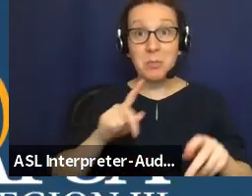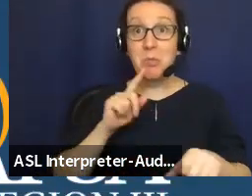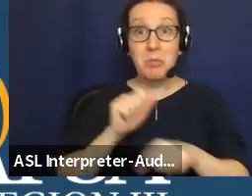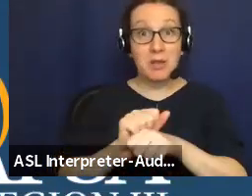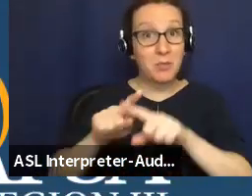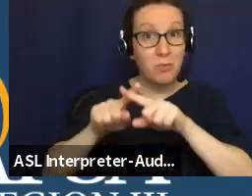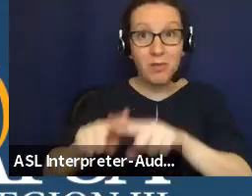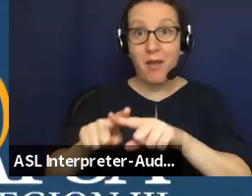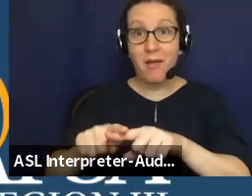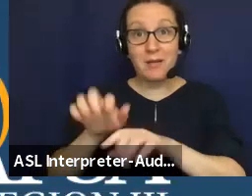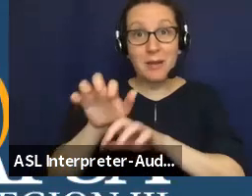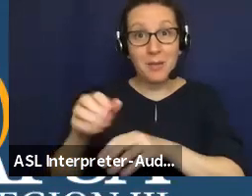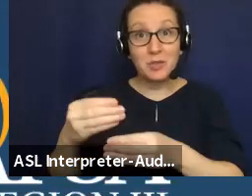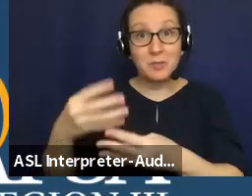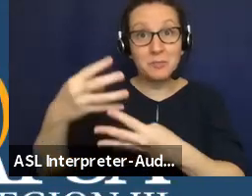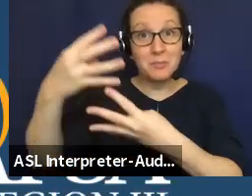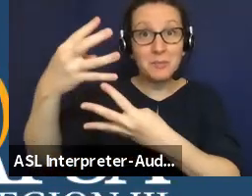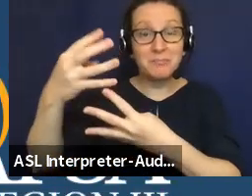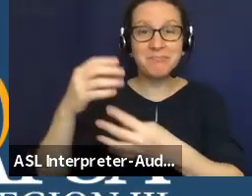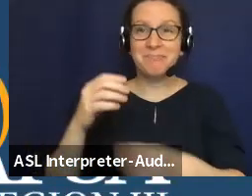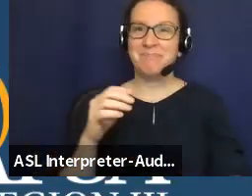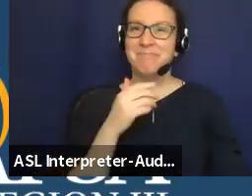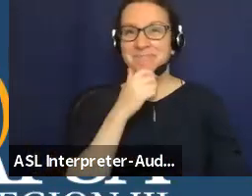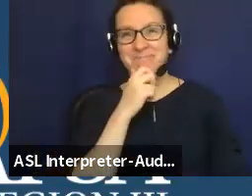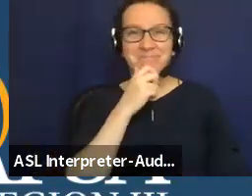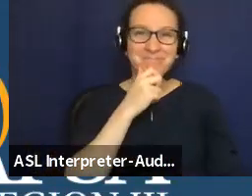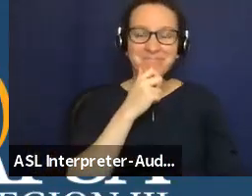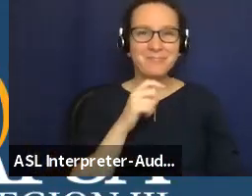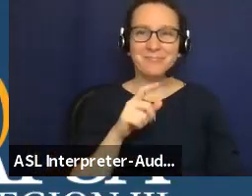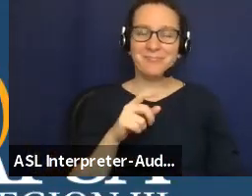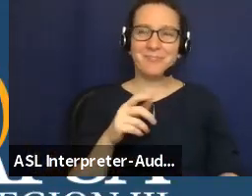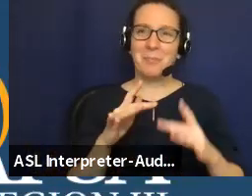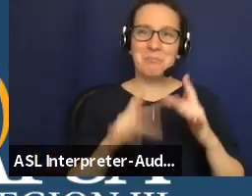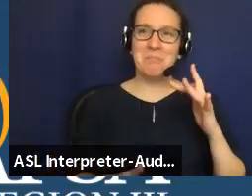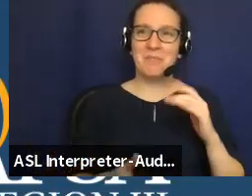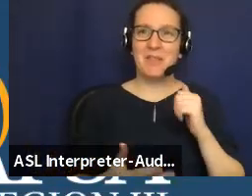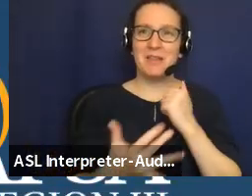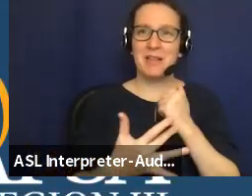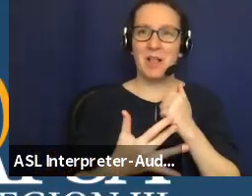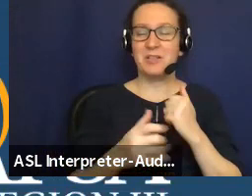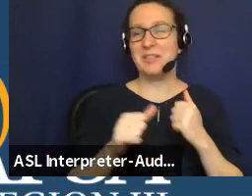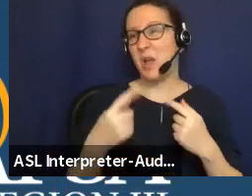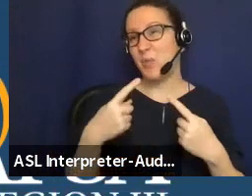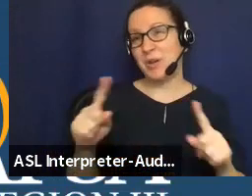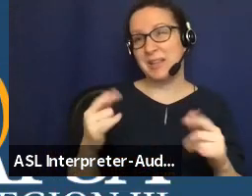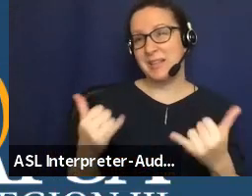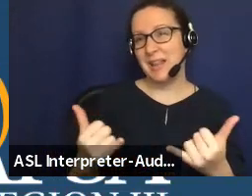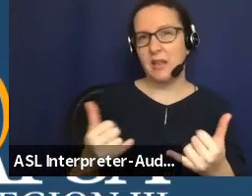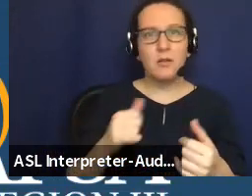rely on captioning, this is not, it's just not working today. It's not really a good